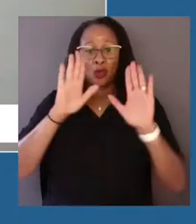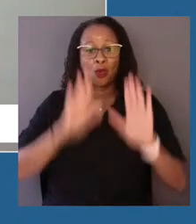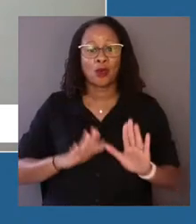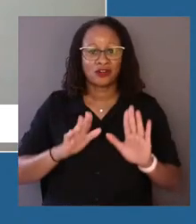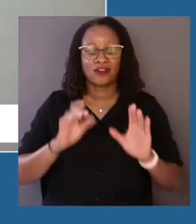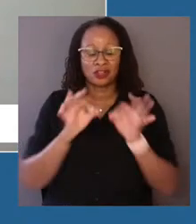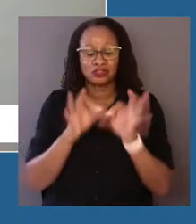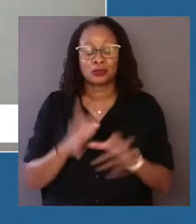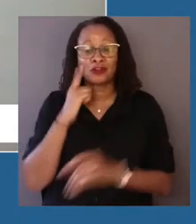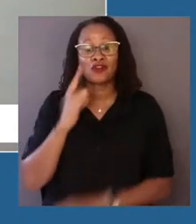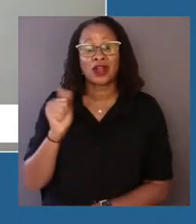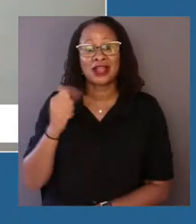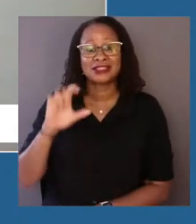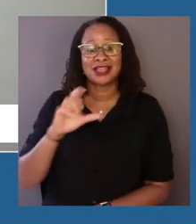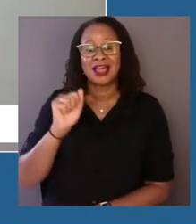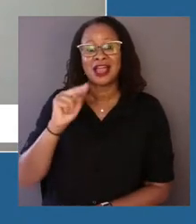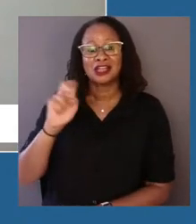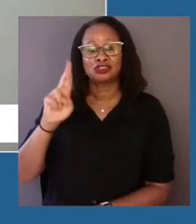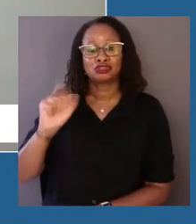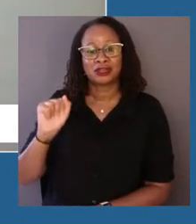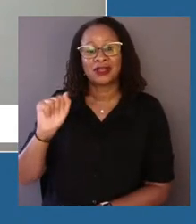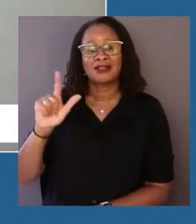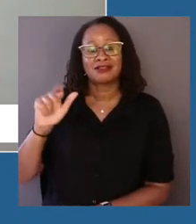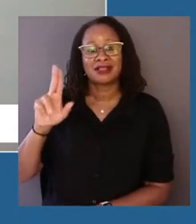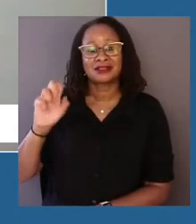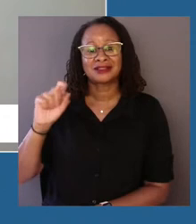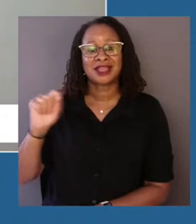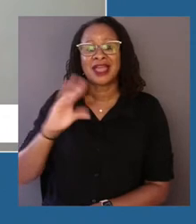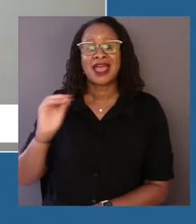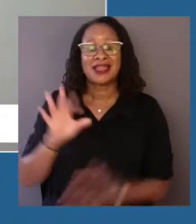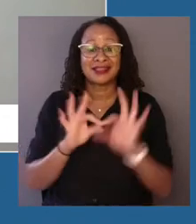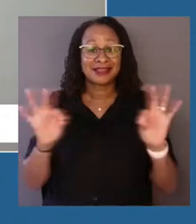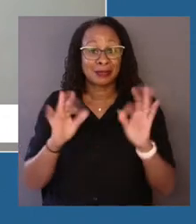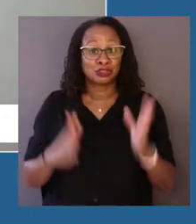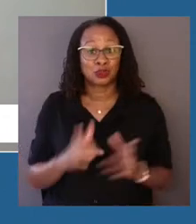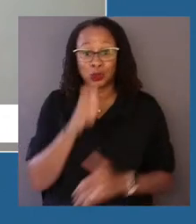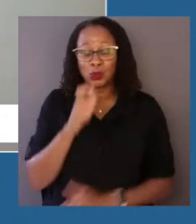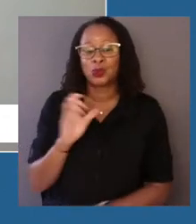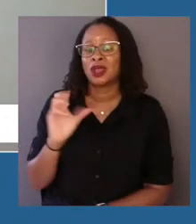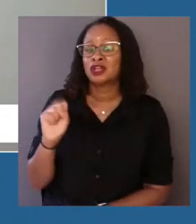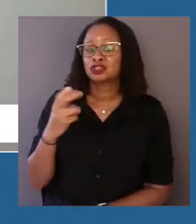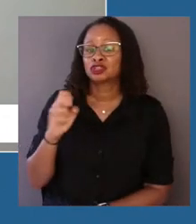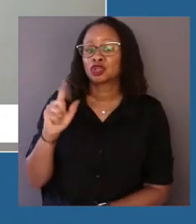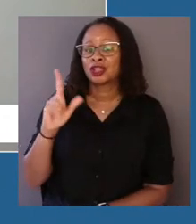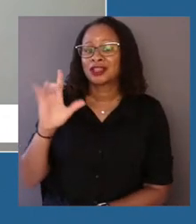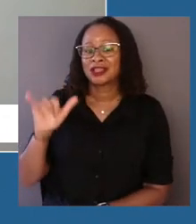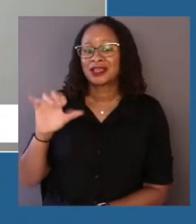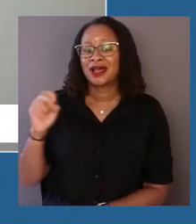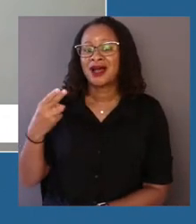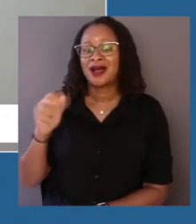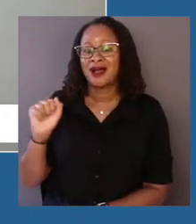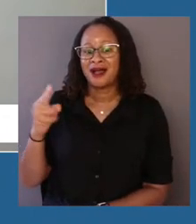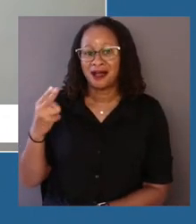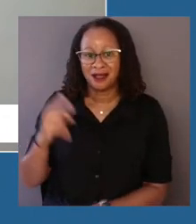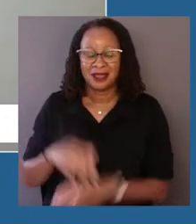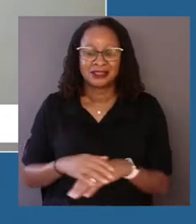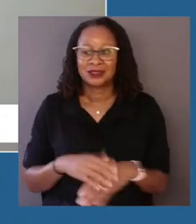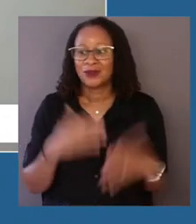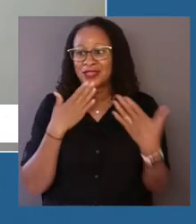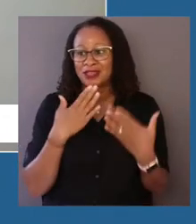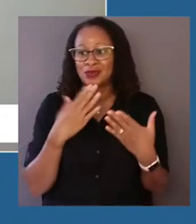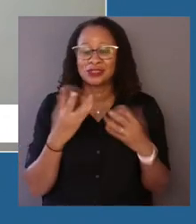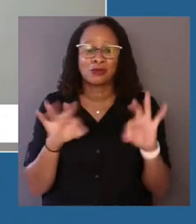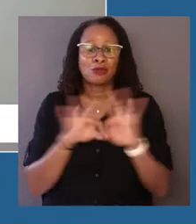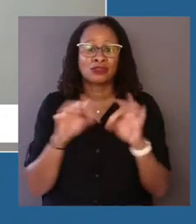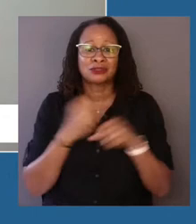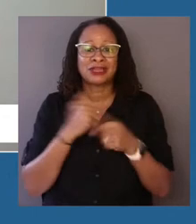and our captioner, Shirley Ha. It's really important to us to make these events as accessible as possible. So thank you to everyone for all you